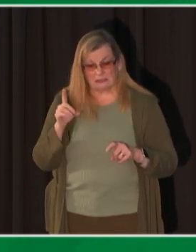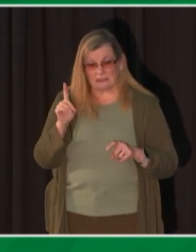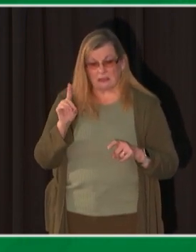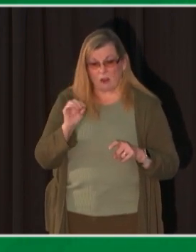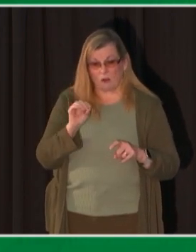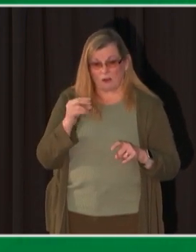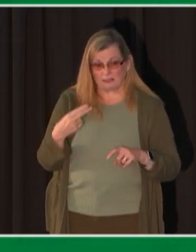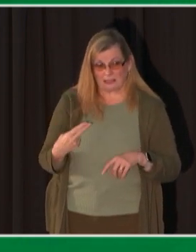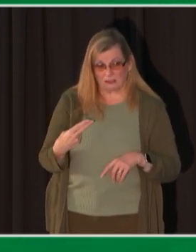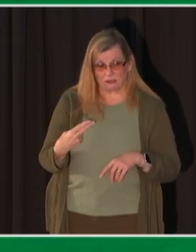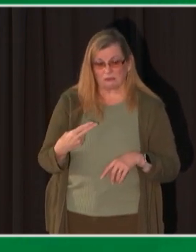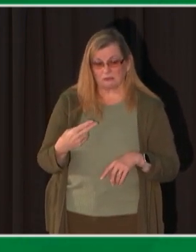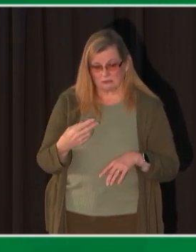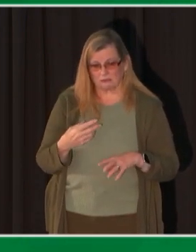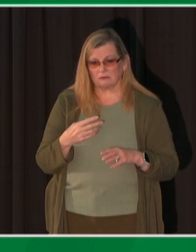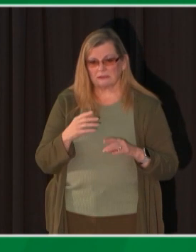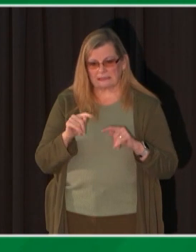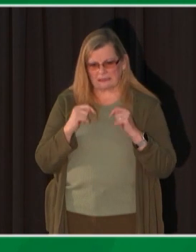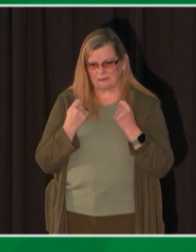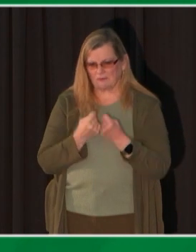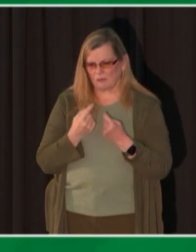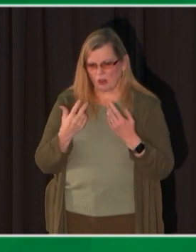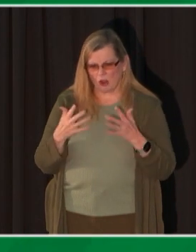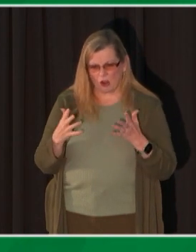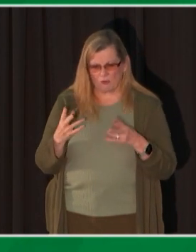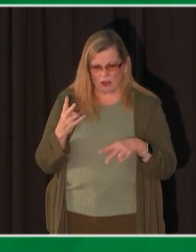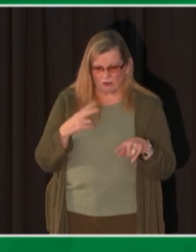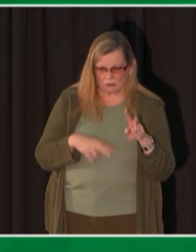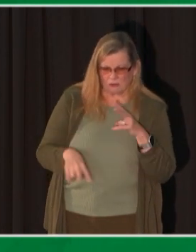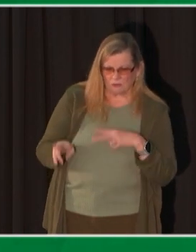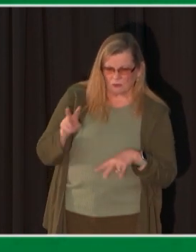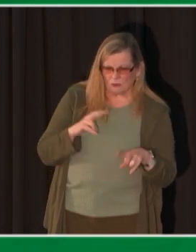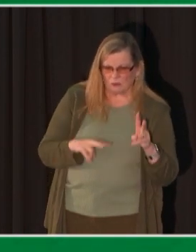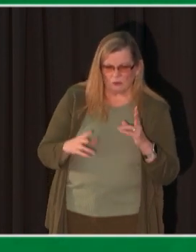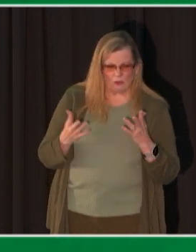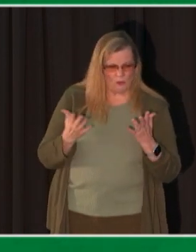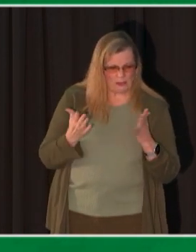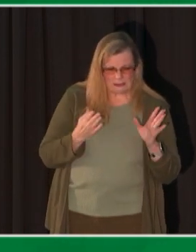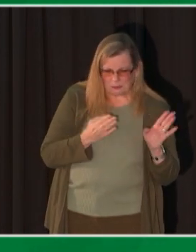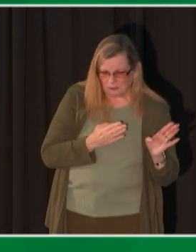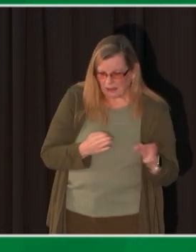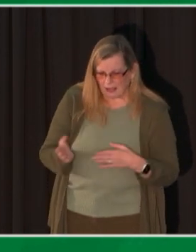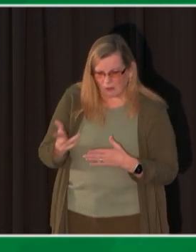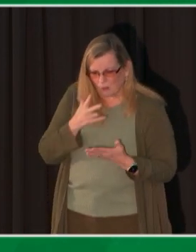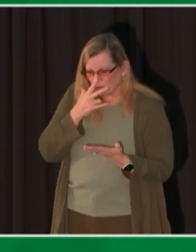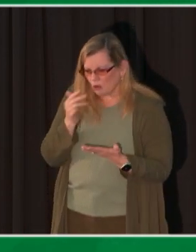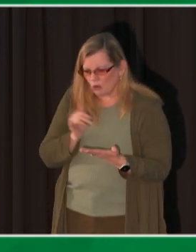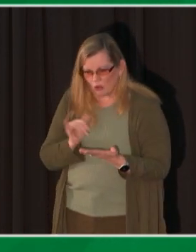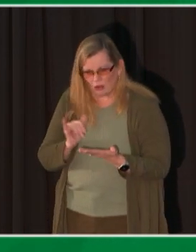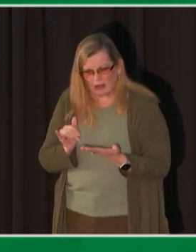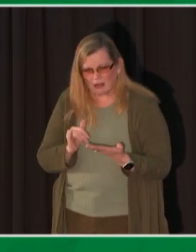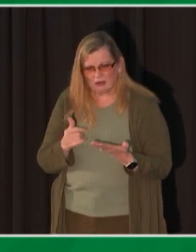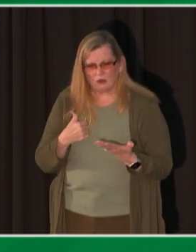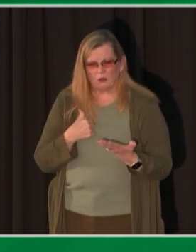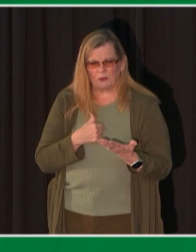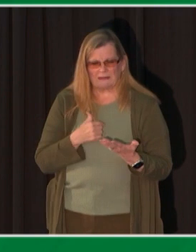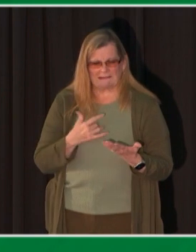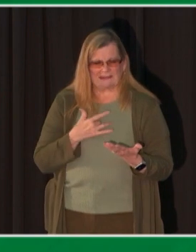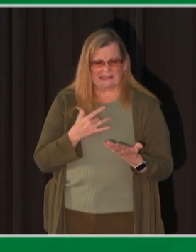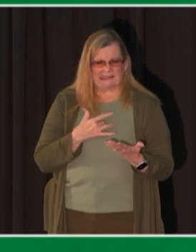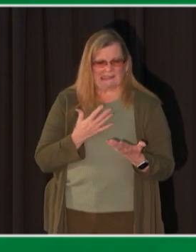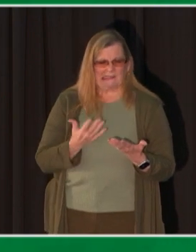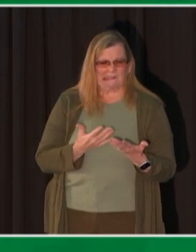a preliminary review of the plan, and we feel like it is a